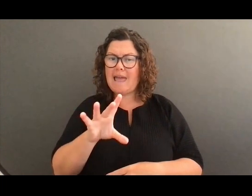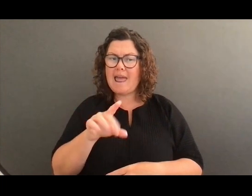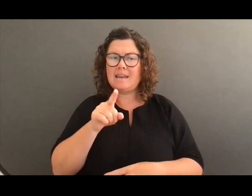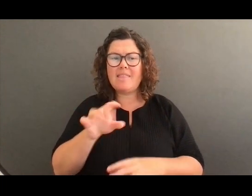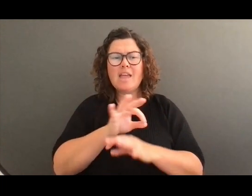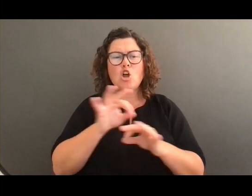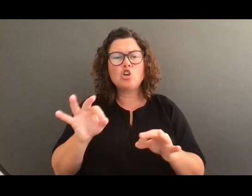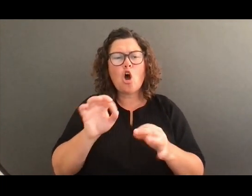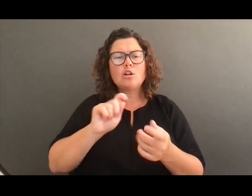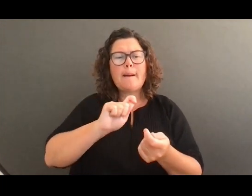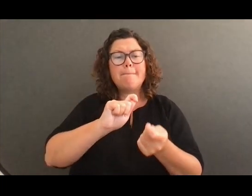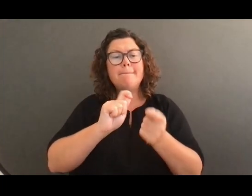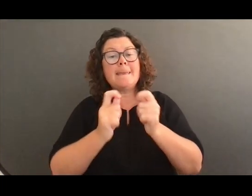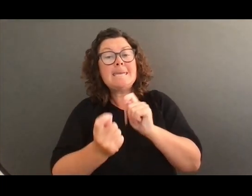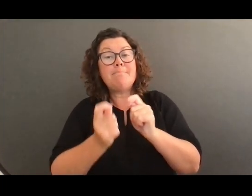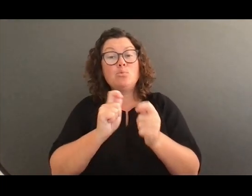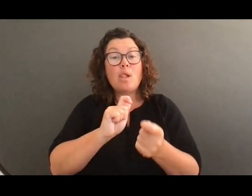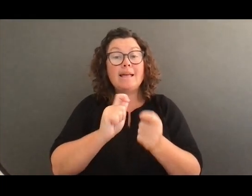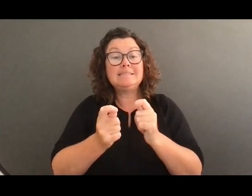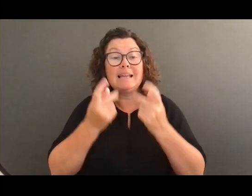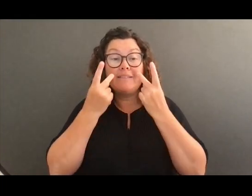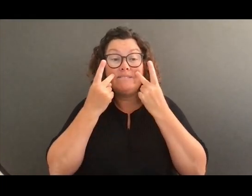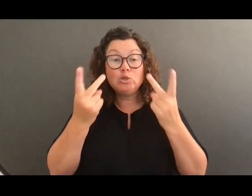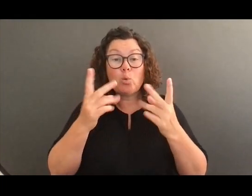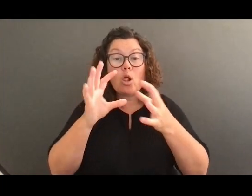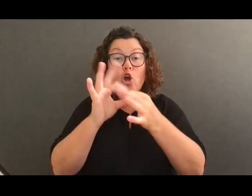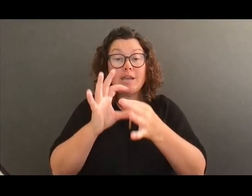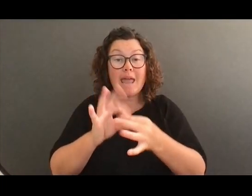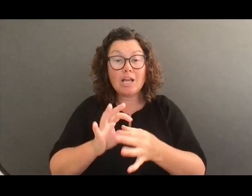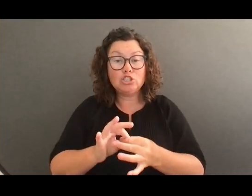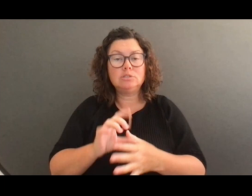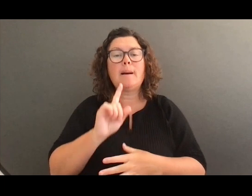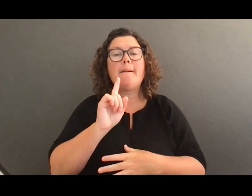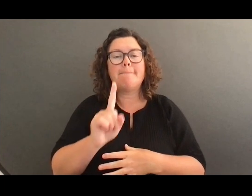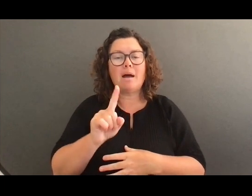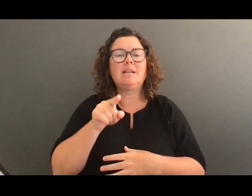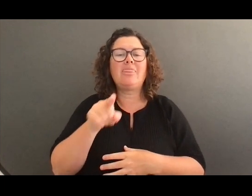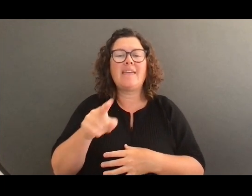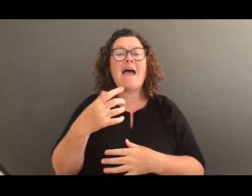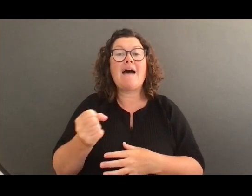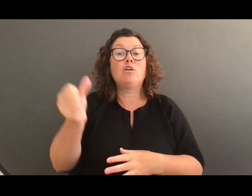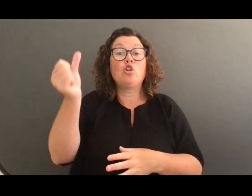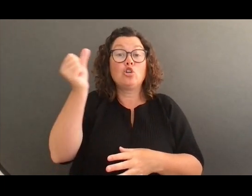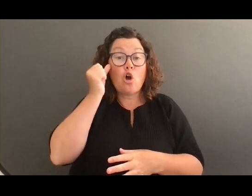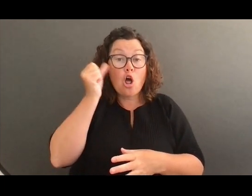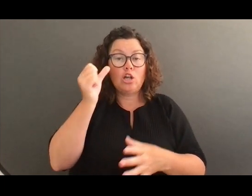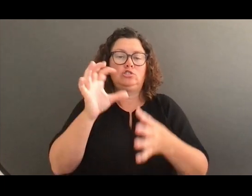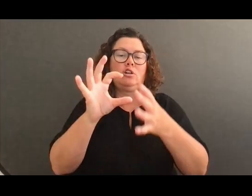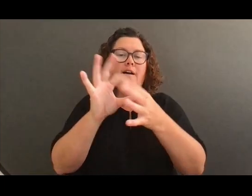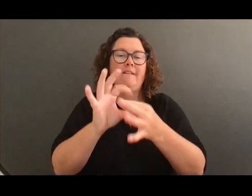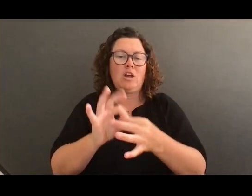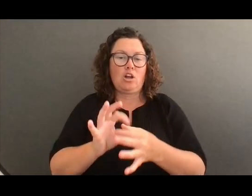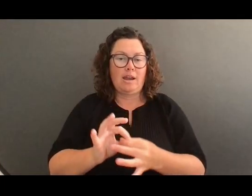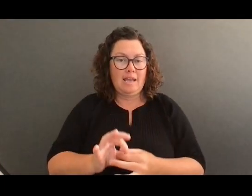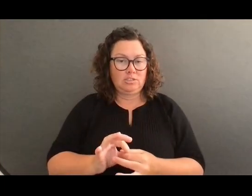connections, but they have knowledge of them. That manipulation might happen at the senior secondary level. So when we